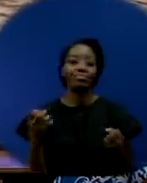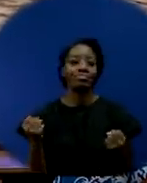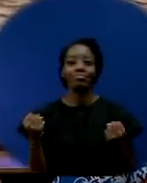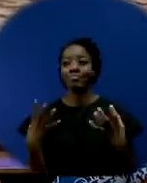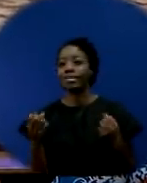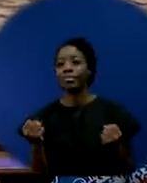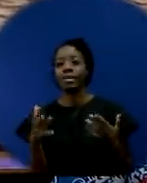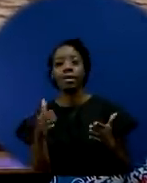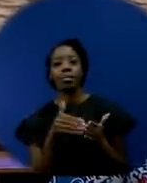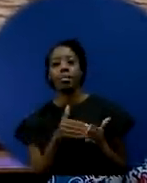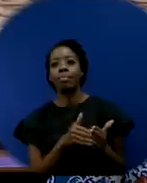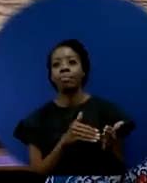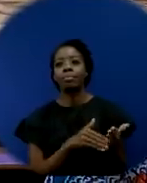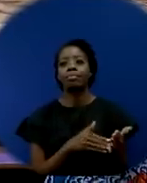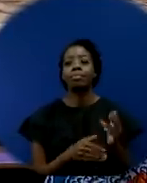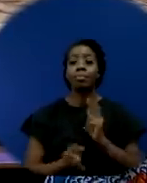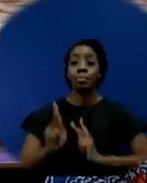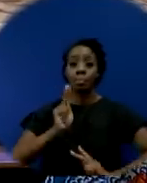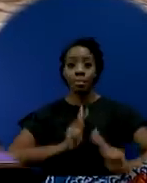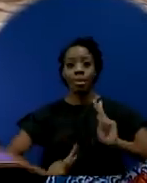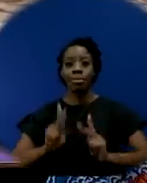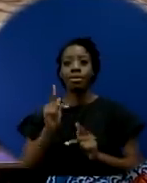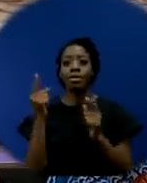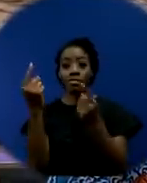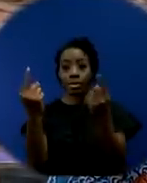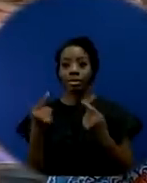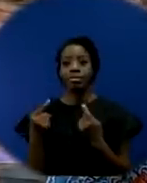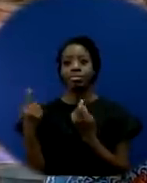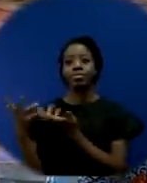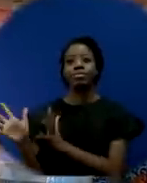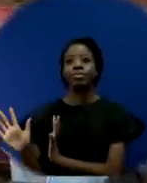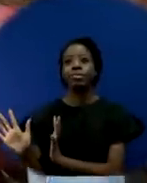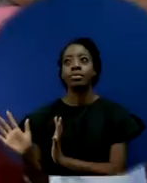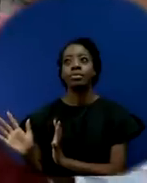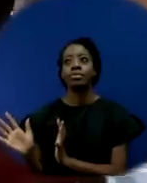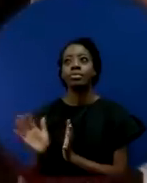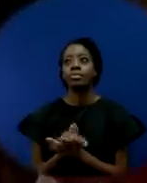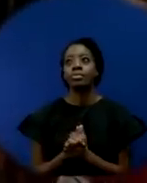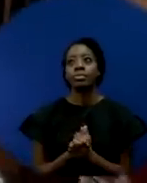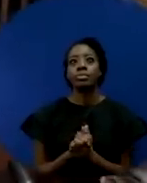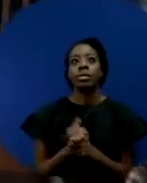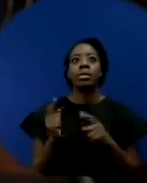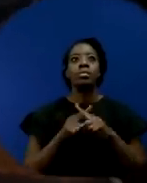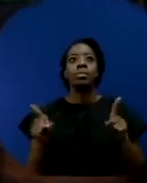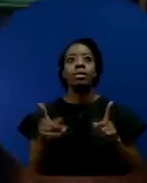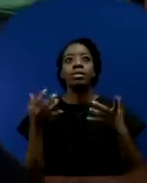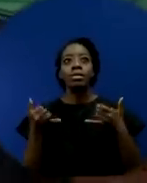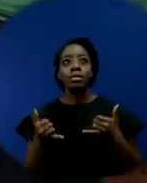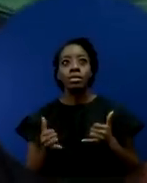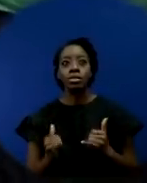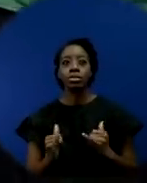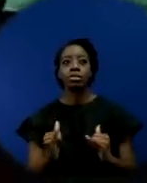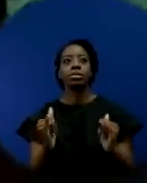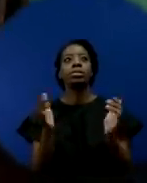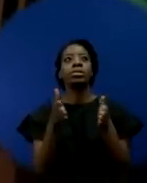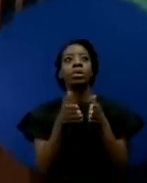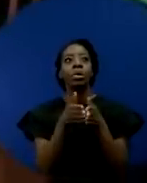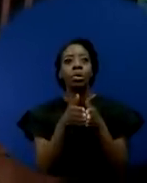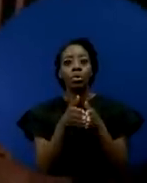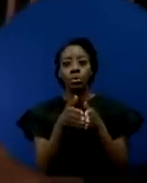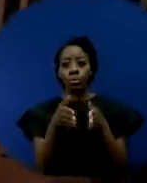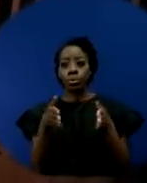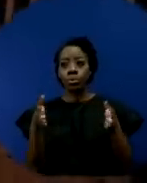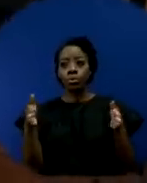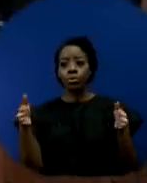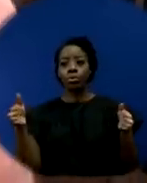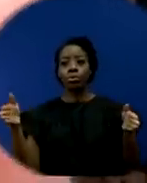Millions have come. Millions have already come. There's room. There is still. Come on, sis. Come on.